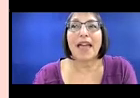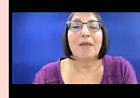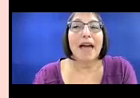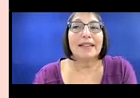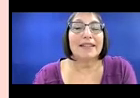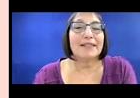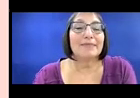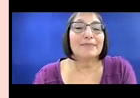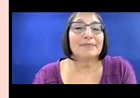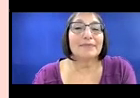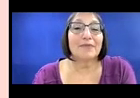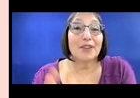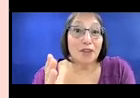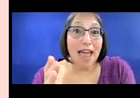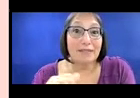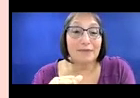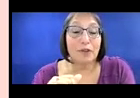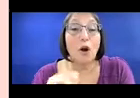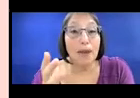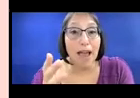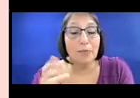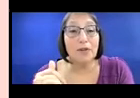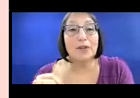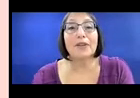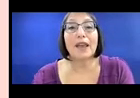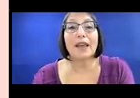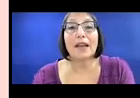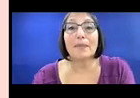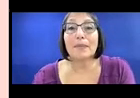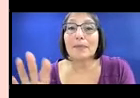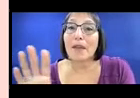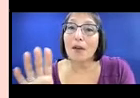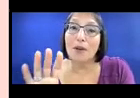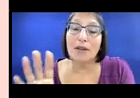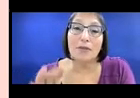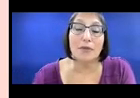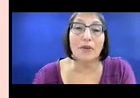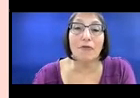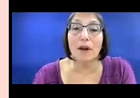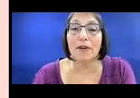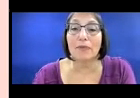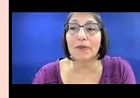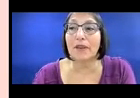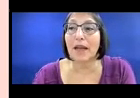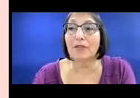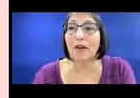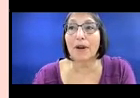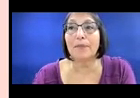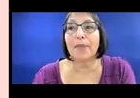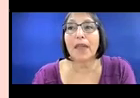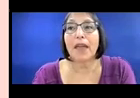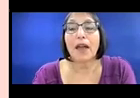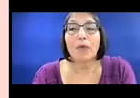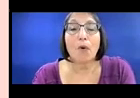Padlet, the chat, GoReact, which is a coding sort of software, feedback software,